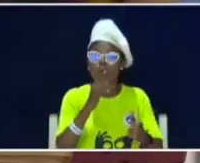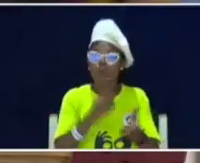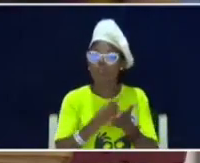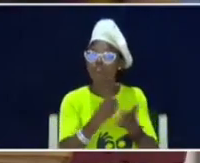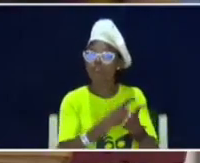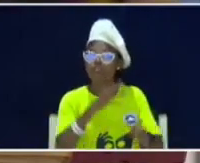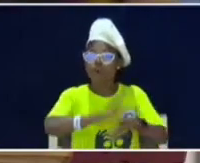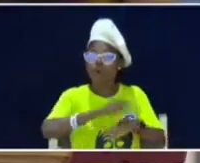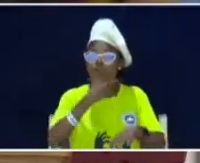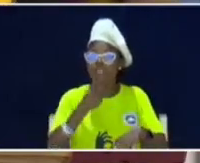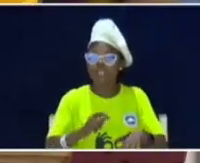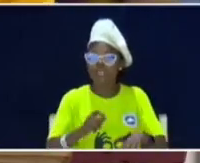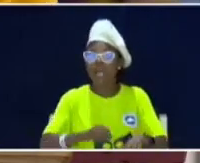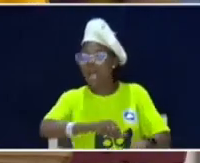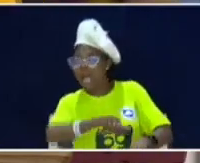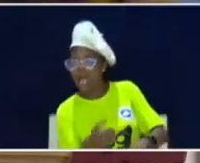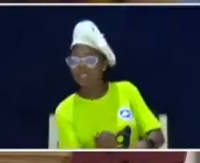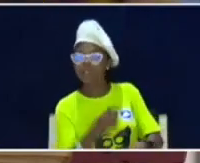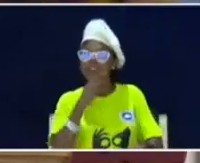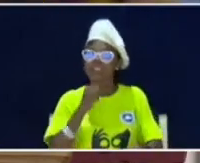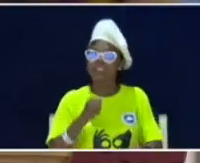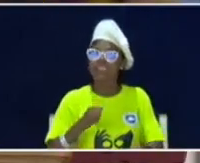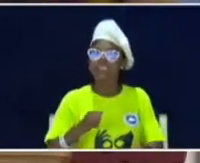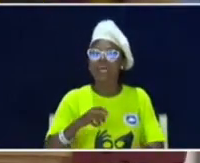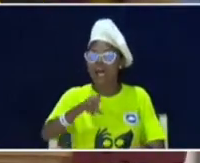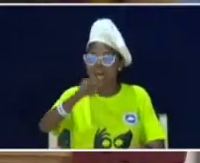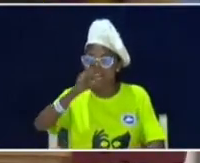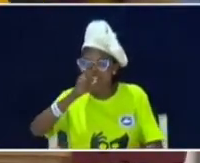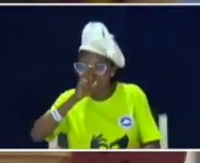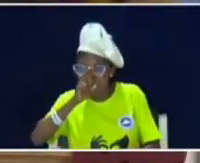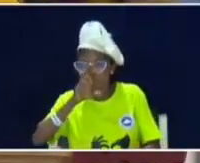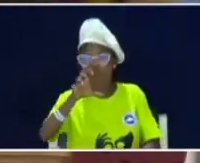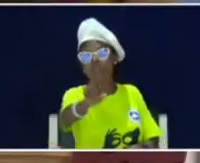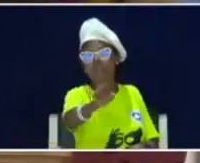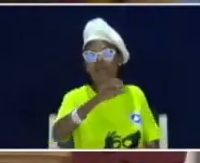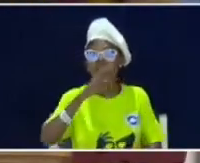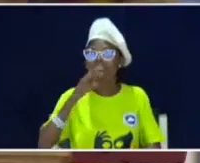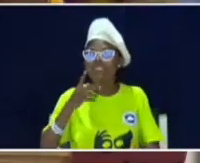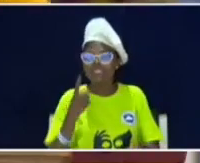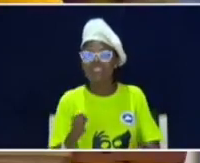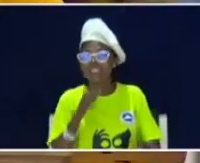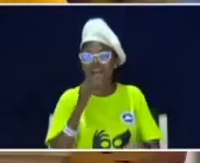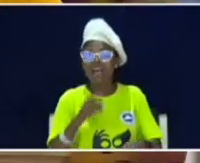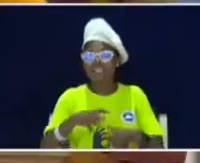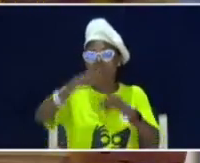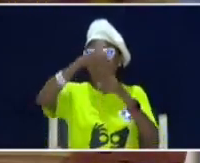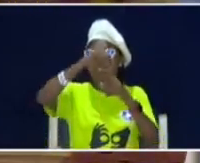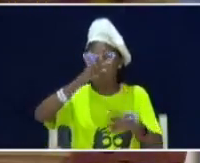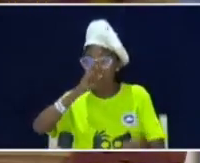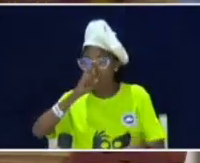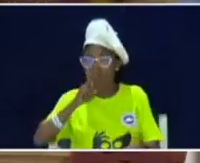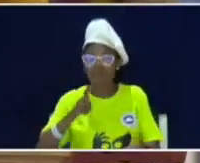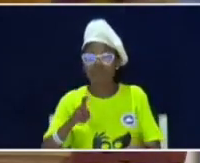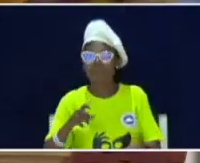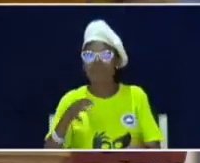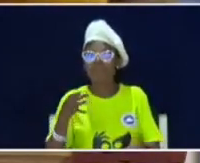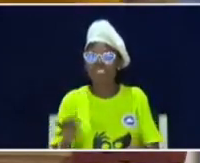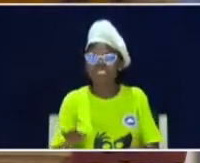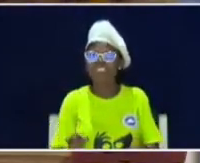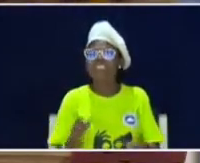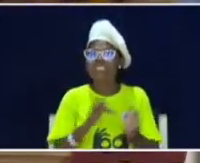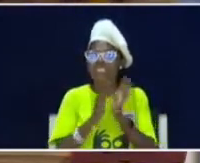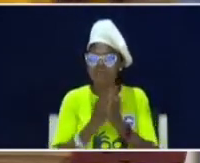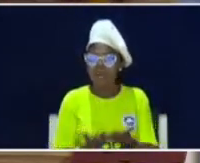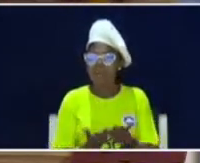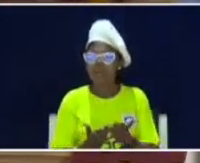In the Bible mentioned eagle 12 times in the Bible. That means